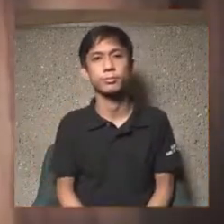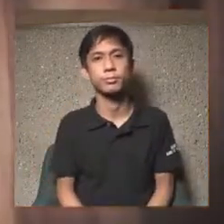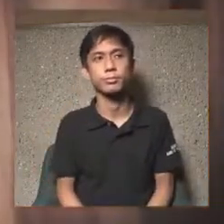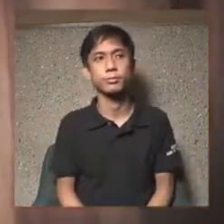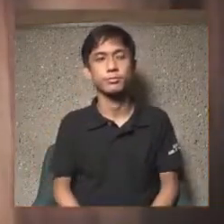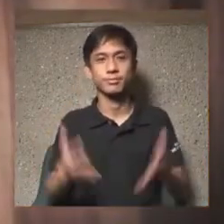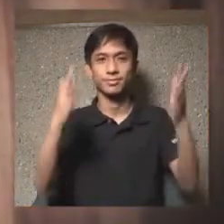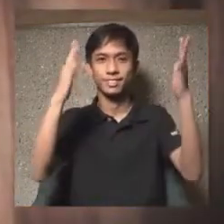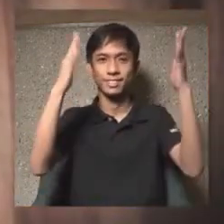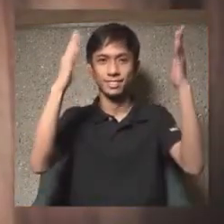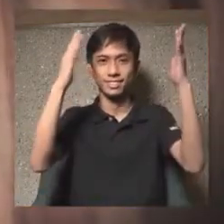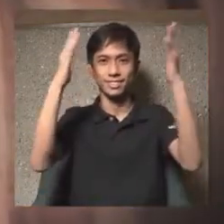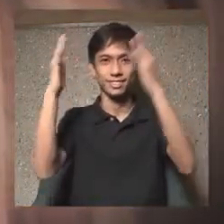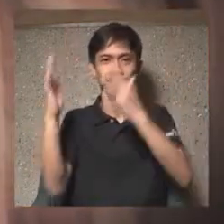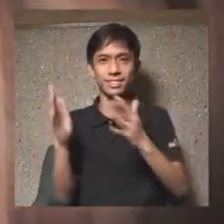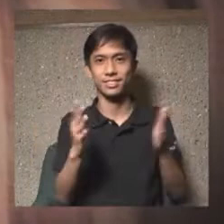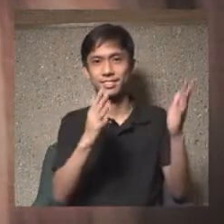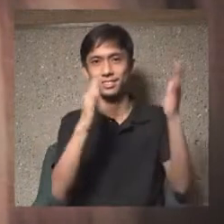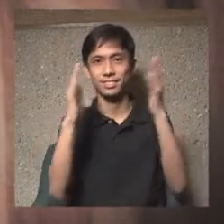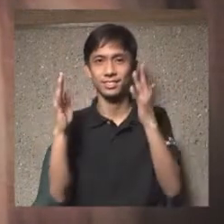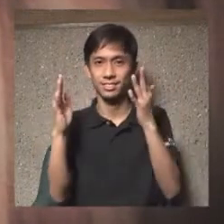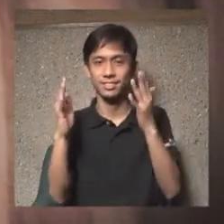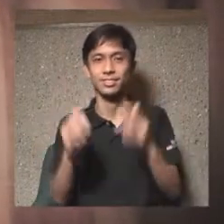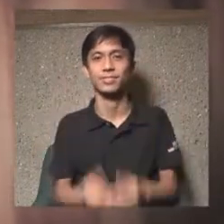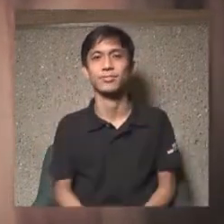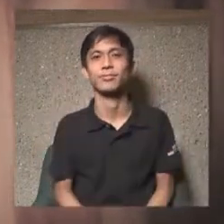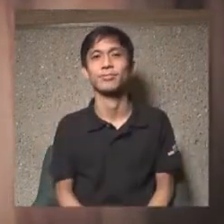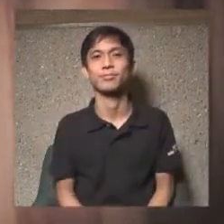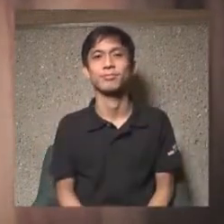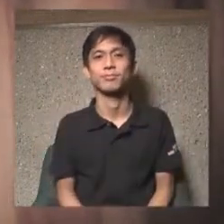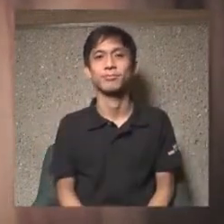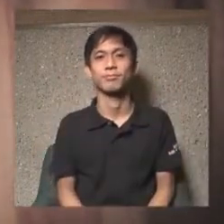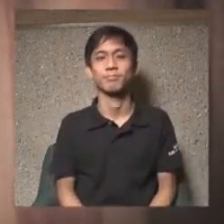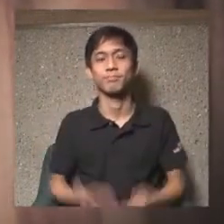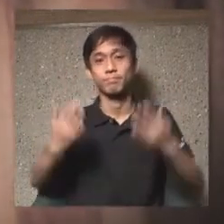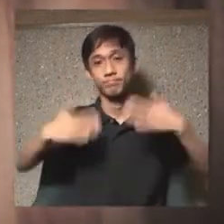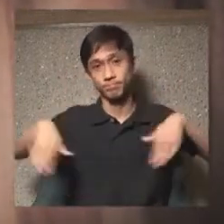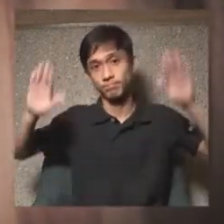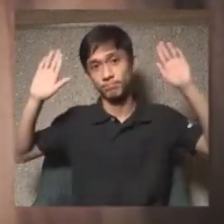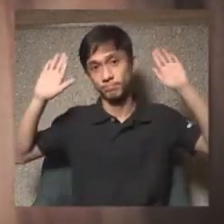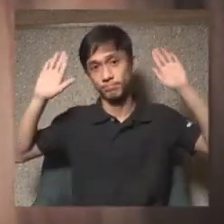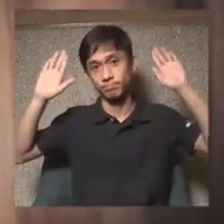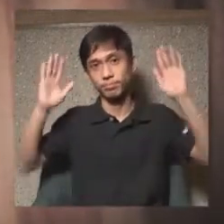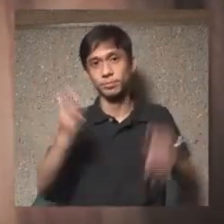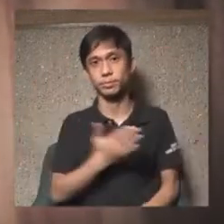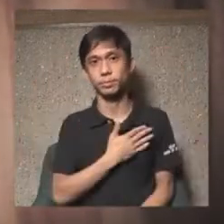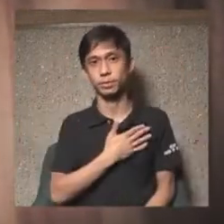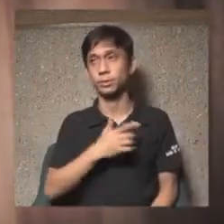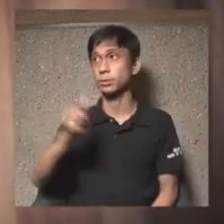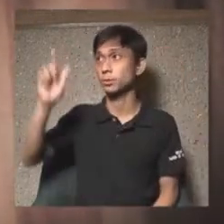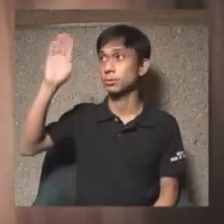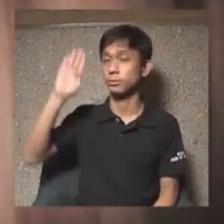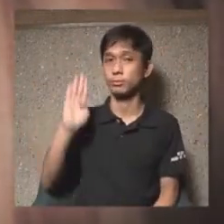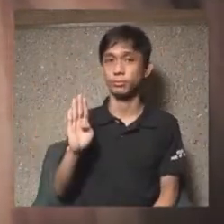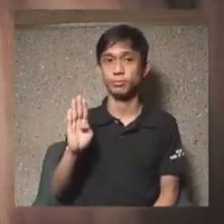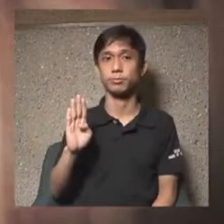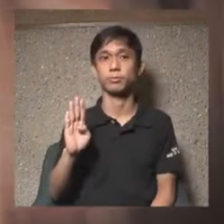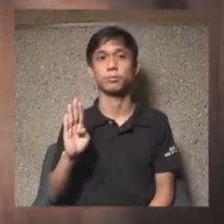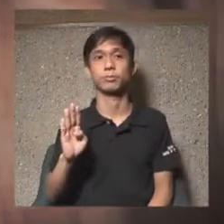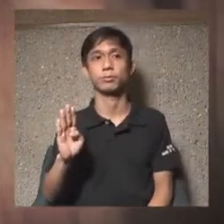Jacob submits, taps out, and say, "You are God who provides. You are a God who